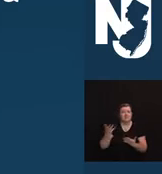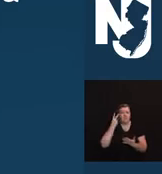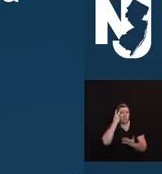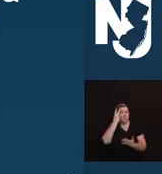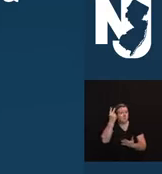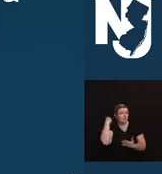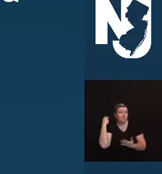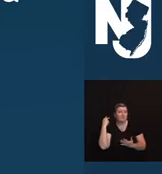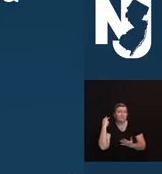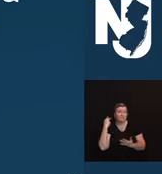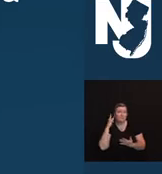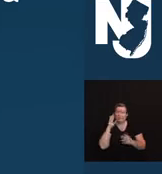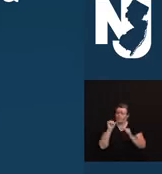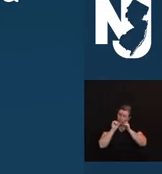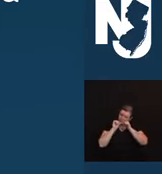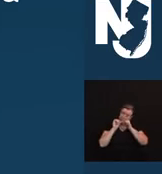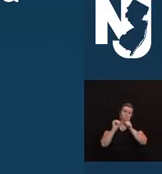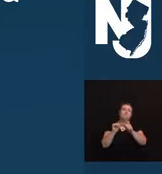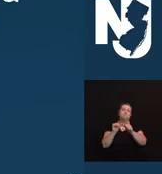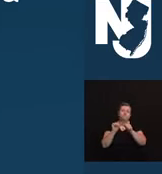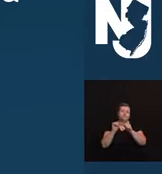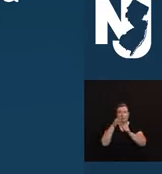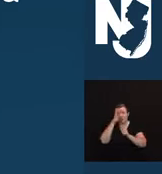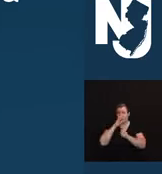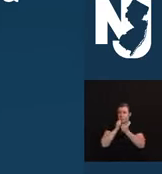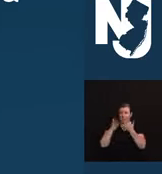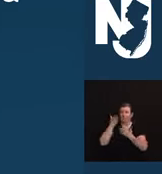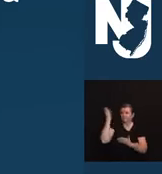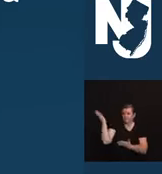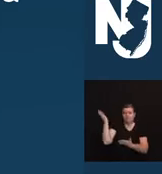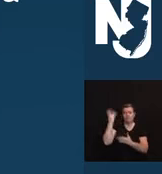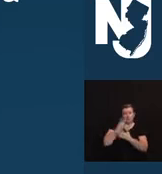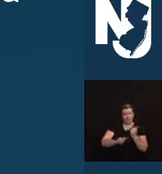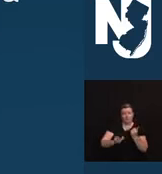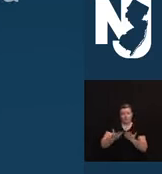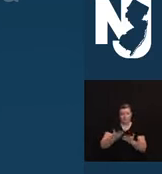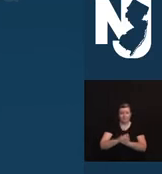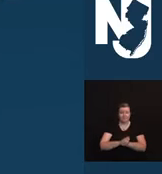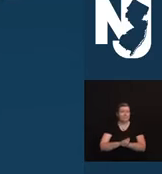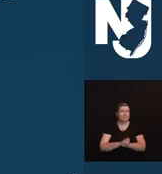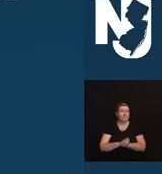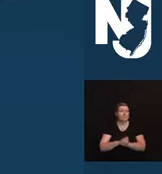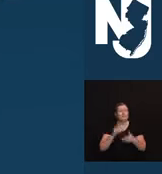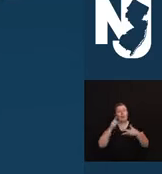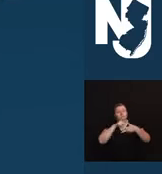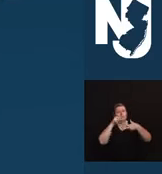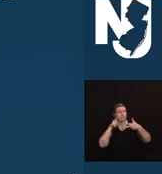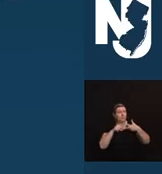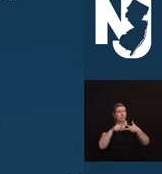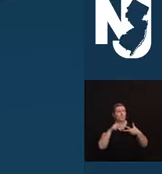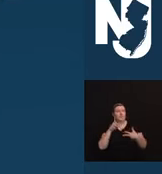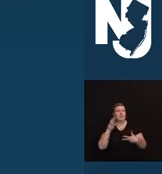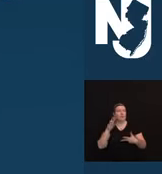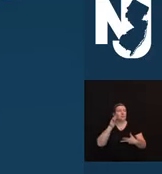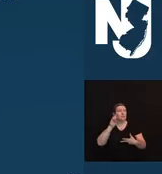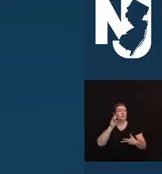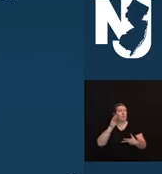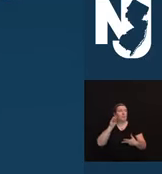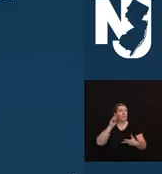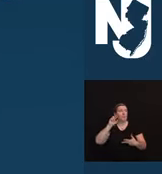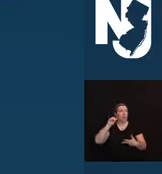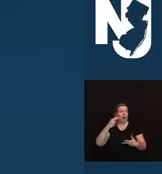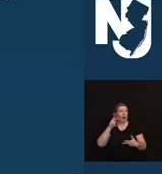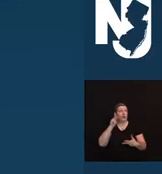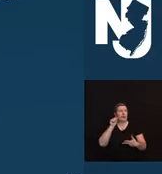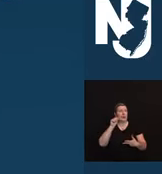forward. May God bless and watch over them both. We'll stay in Bergen County to remember Dr. Deborah Cantor